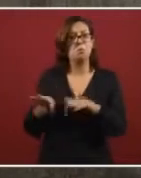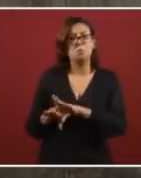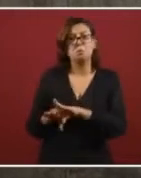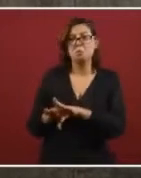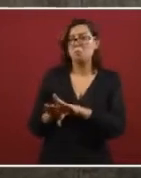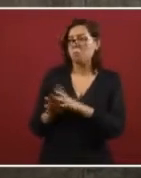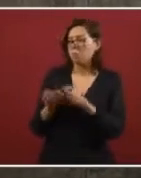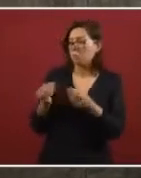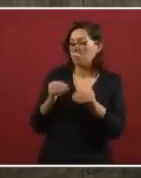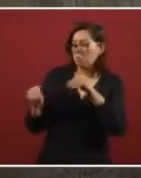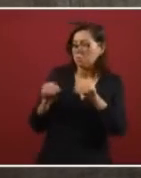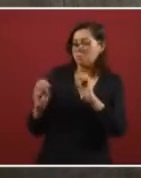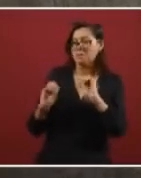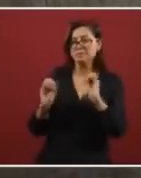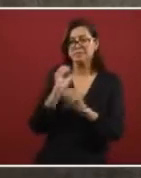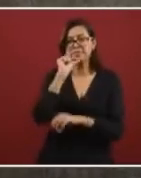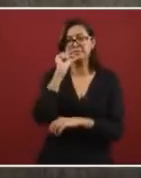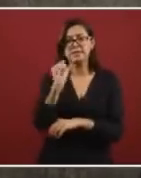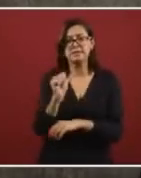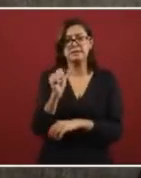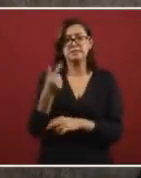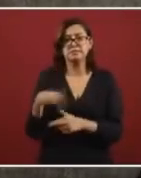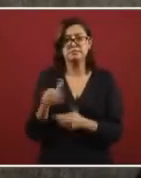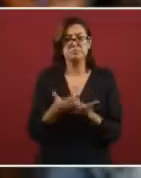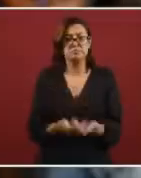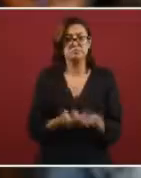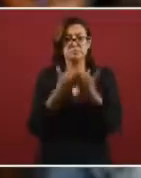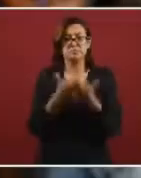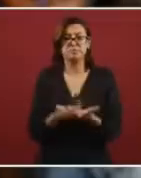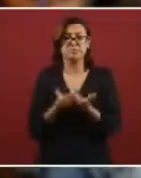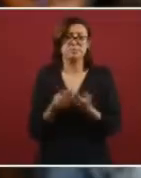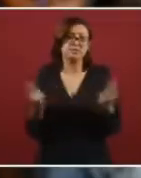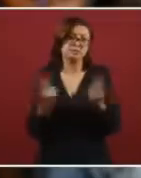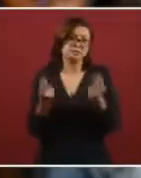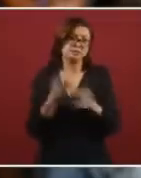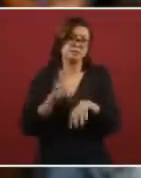they stopped produced, these technical people, which is a